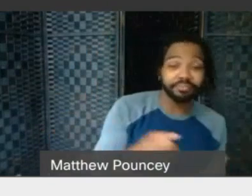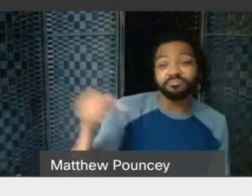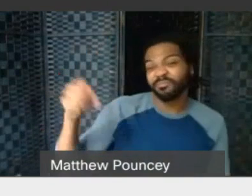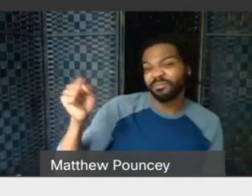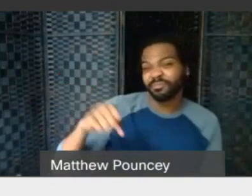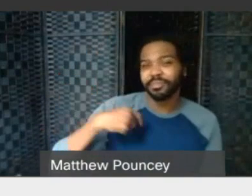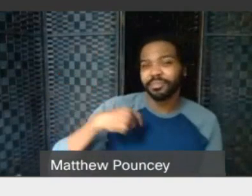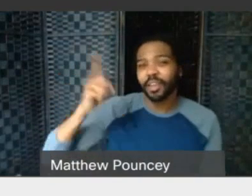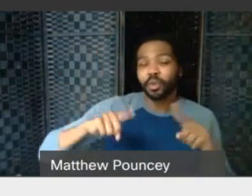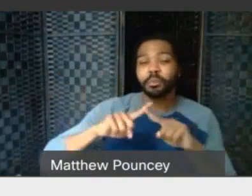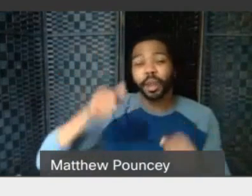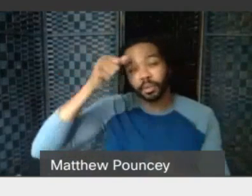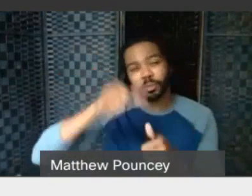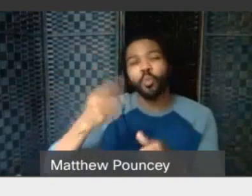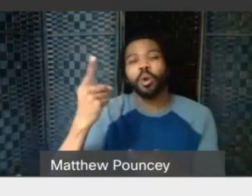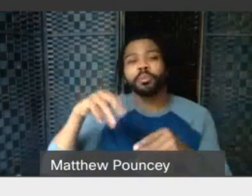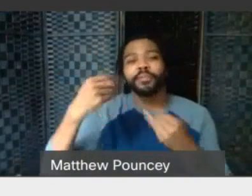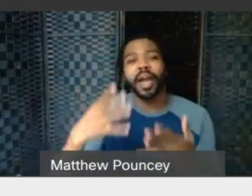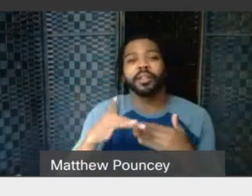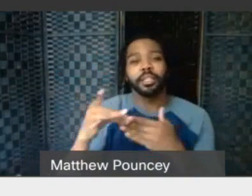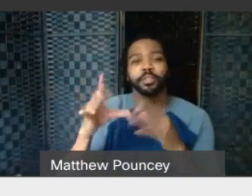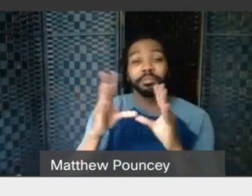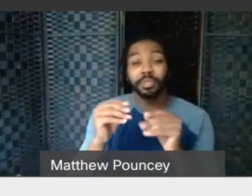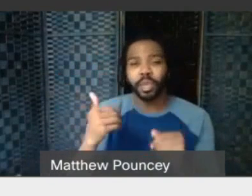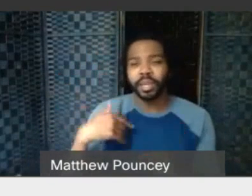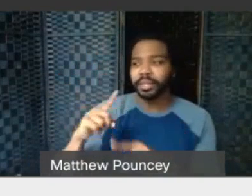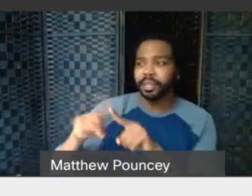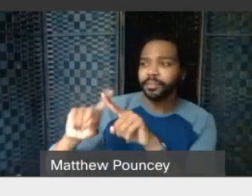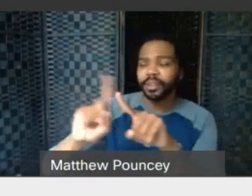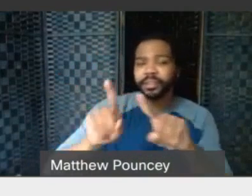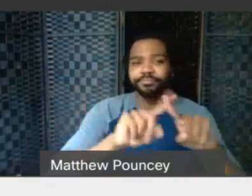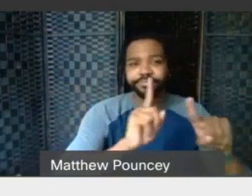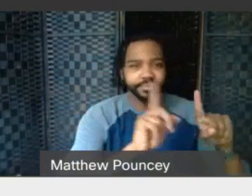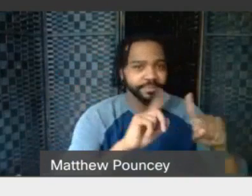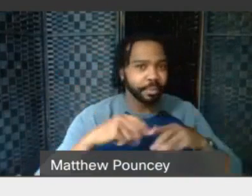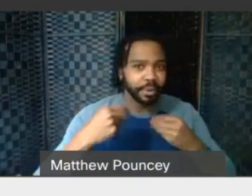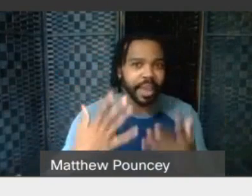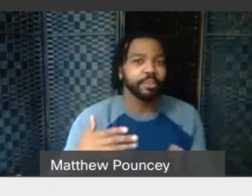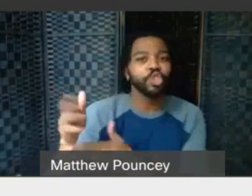of our provider leadership meetings, we had different providers share